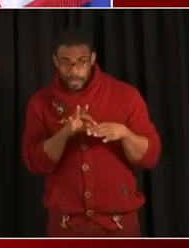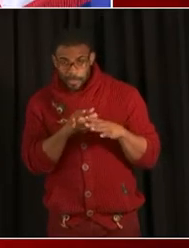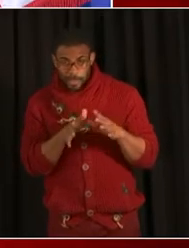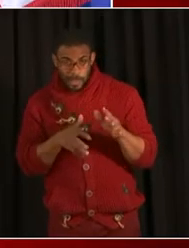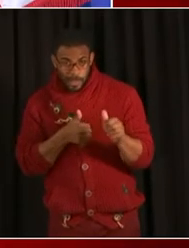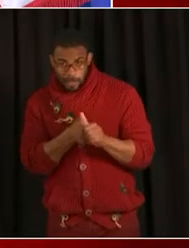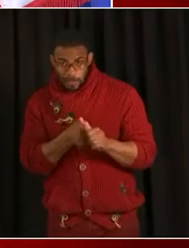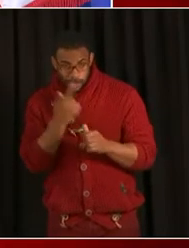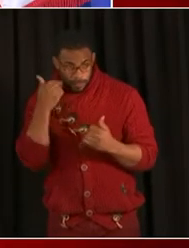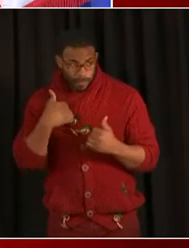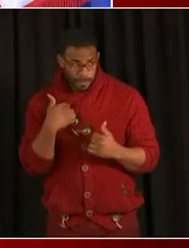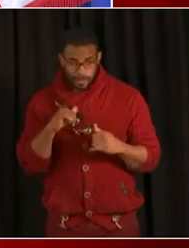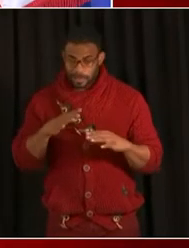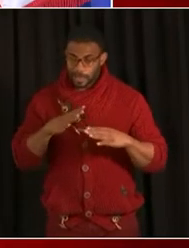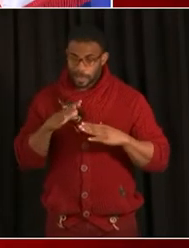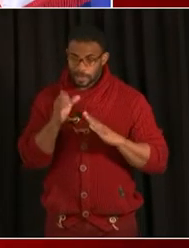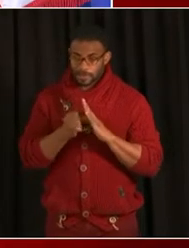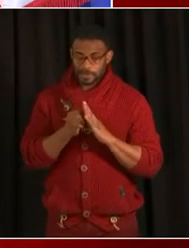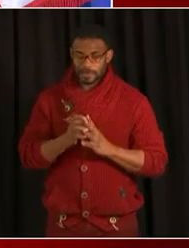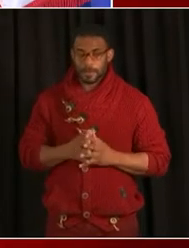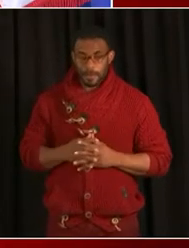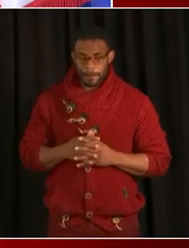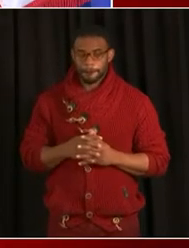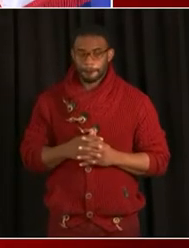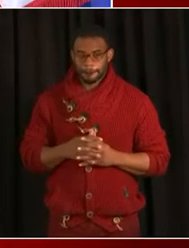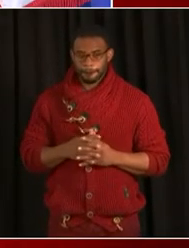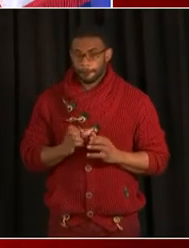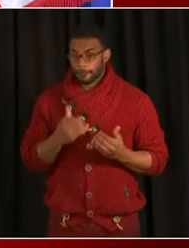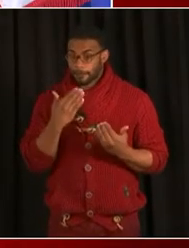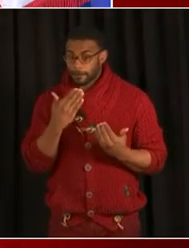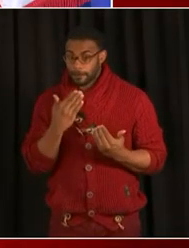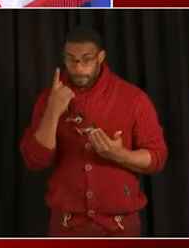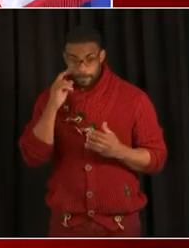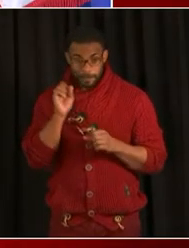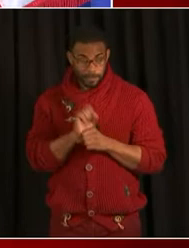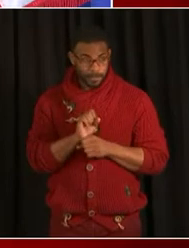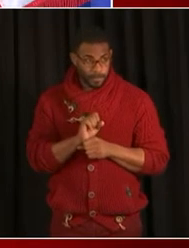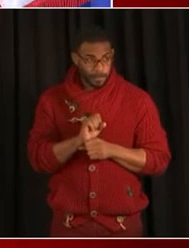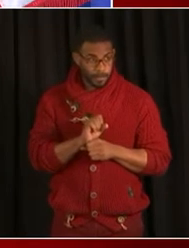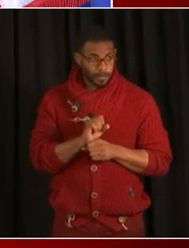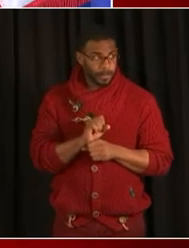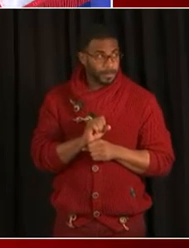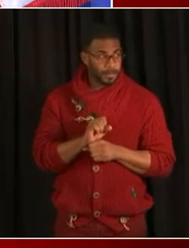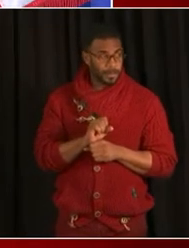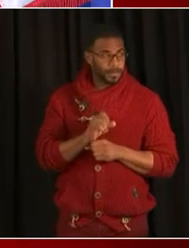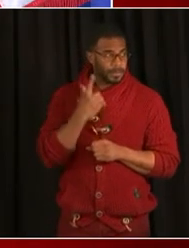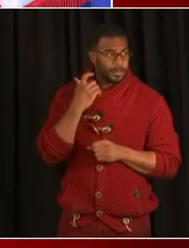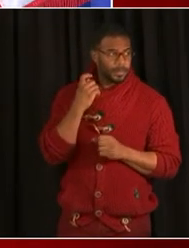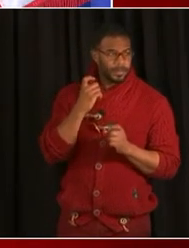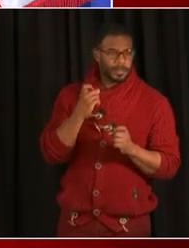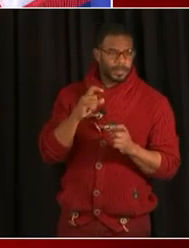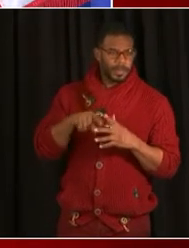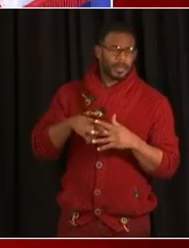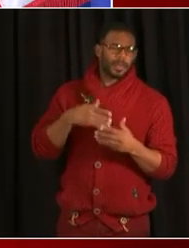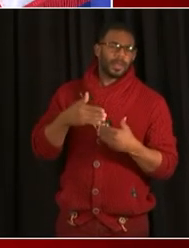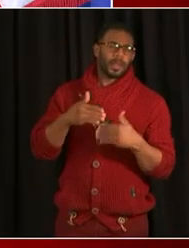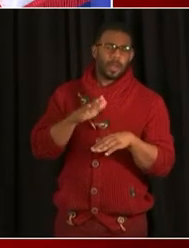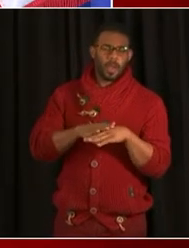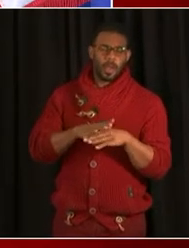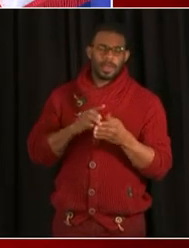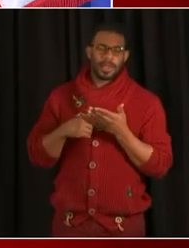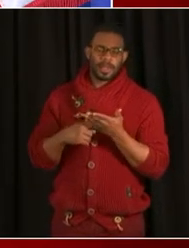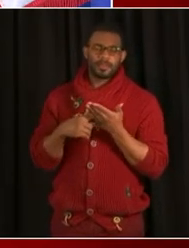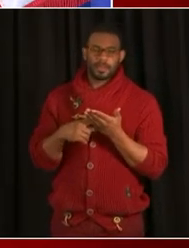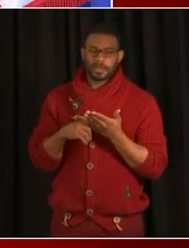content to catch up on this holiday season as well. So thank you for your work. And just to kind of get us started on